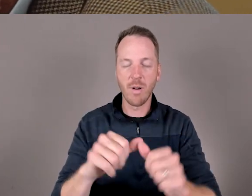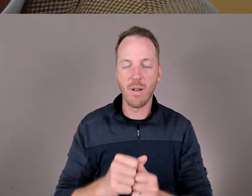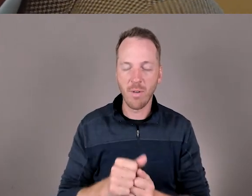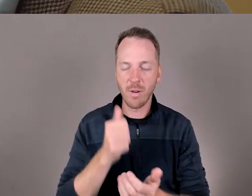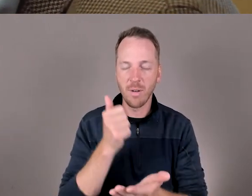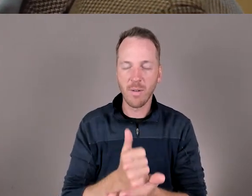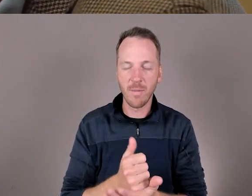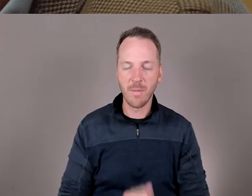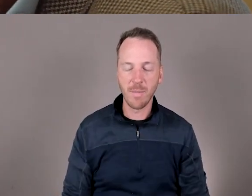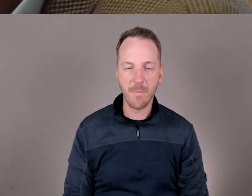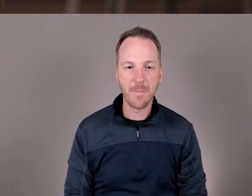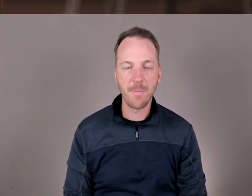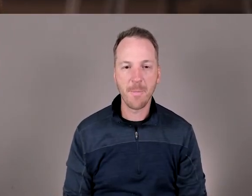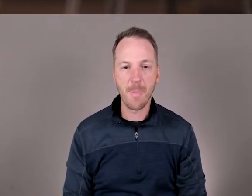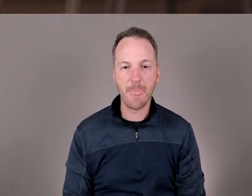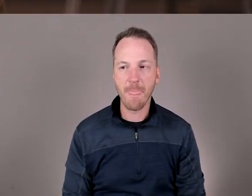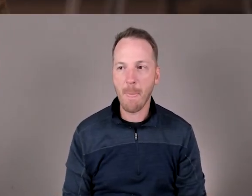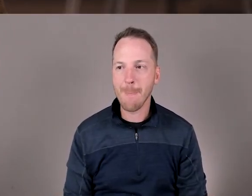forever and ever. Amen.